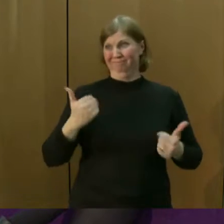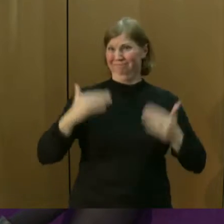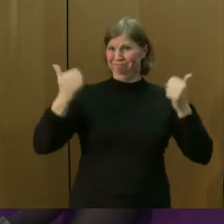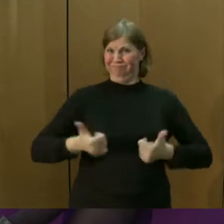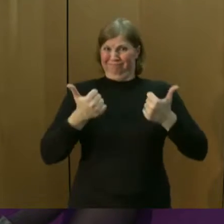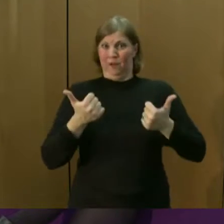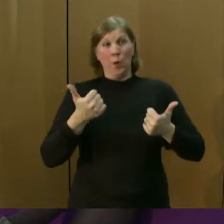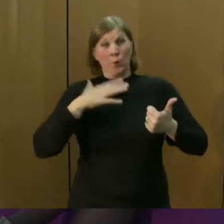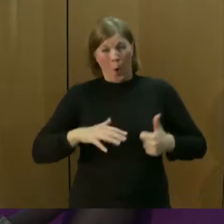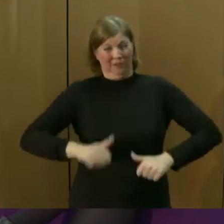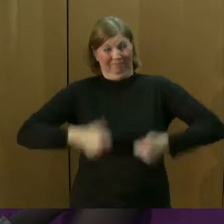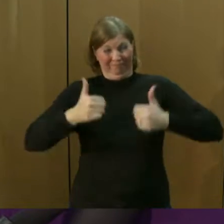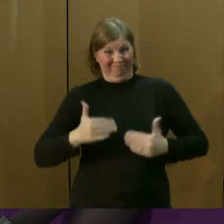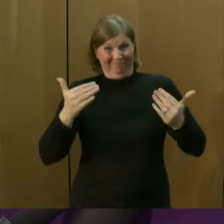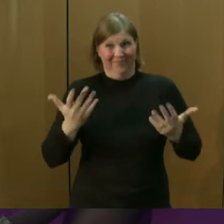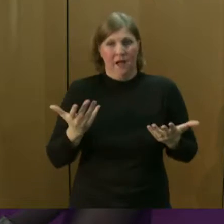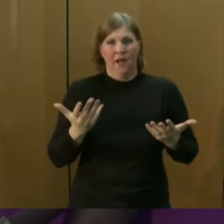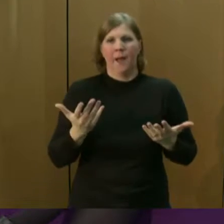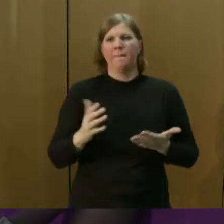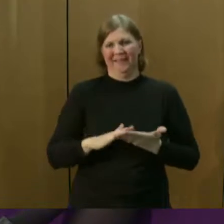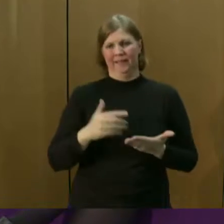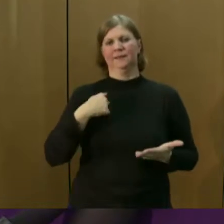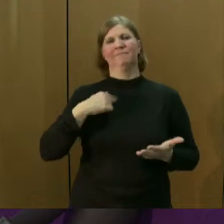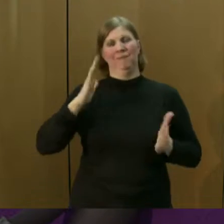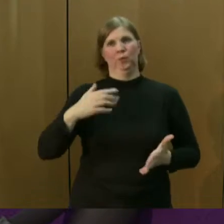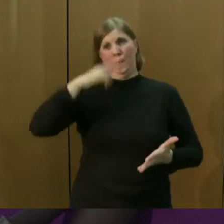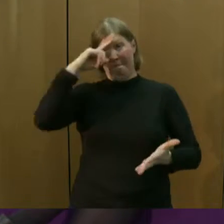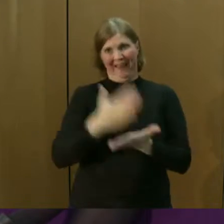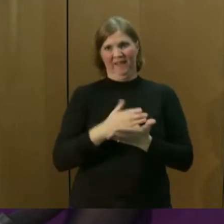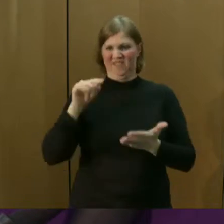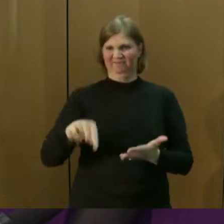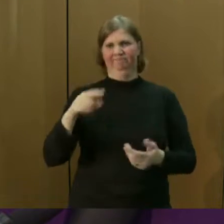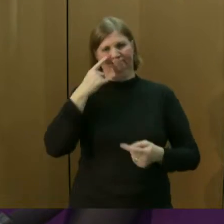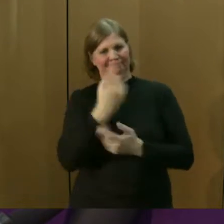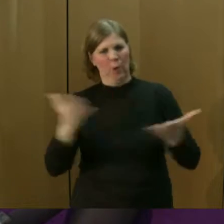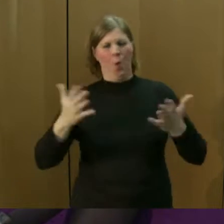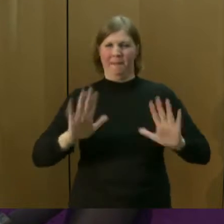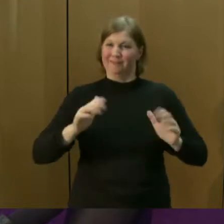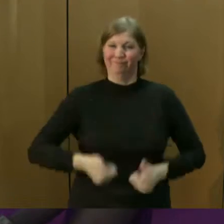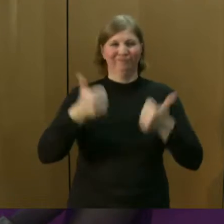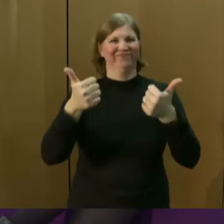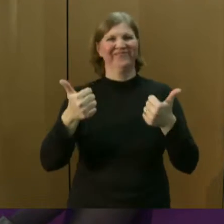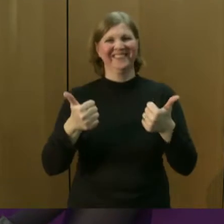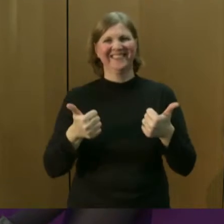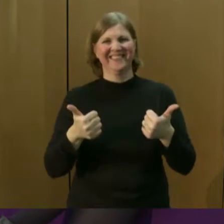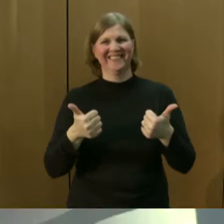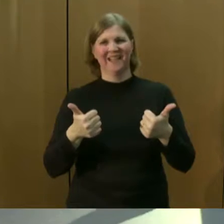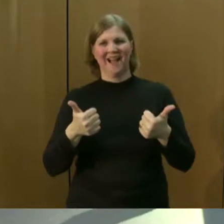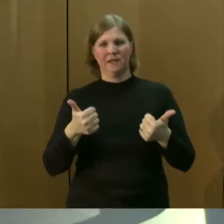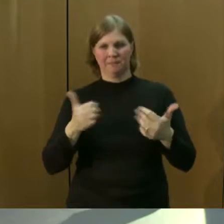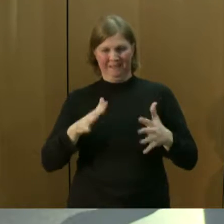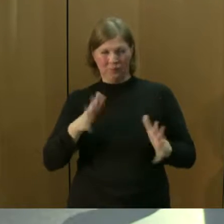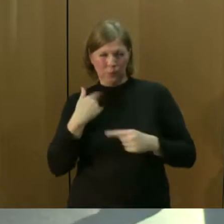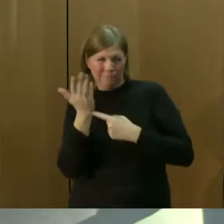to bring, the thing that you believe in, the thing that you think is good, the thing that you can't bear not to show to the audience. And we